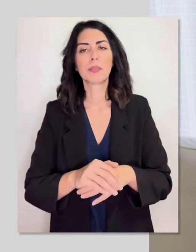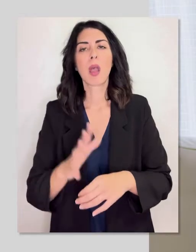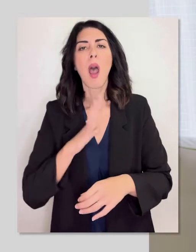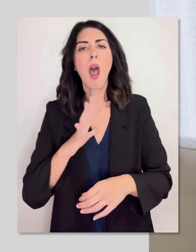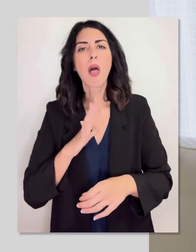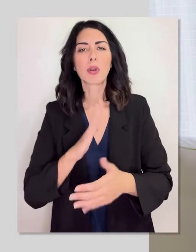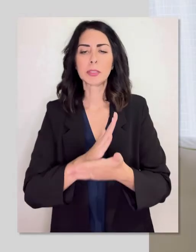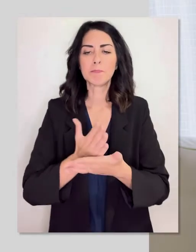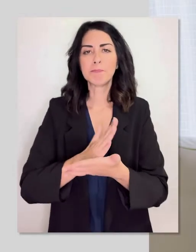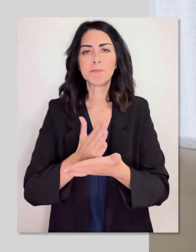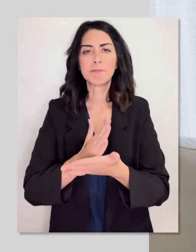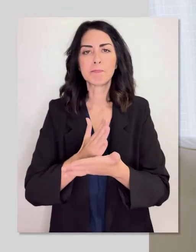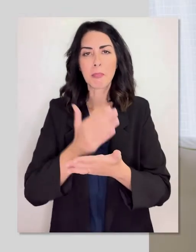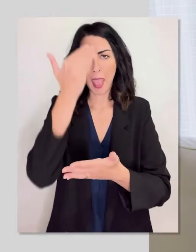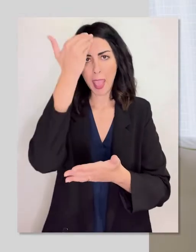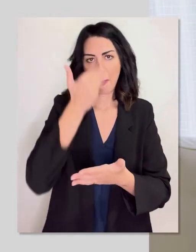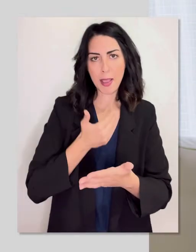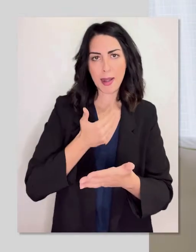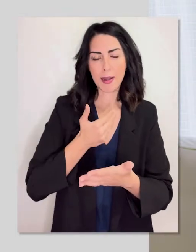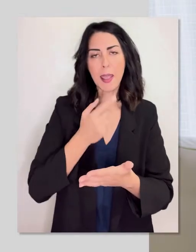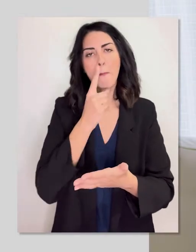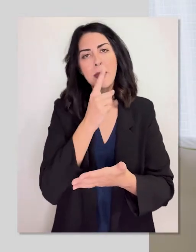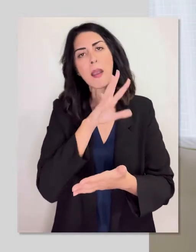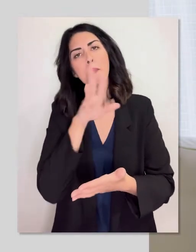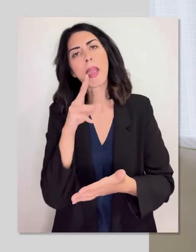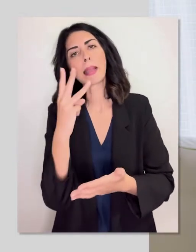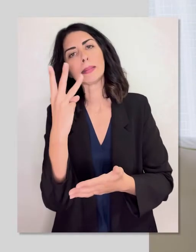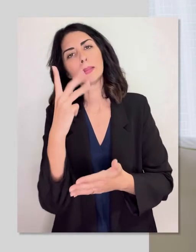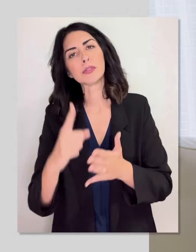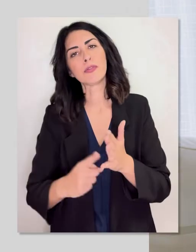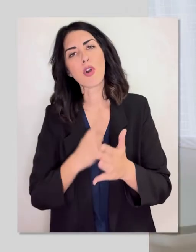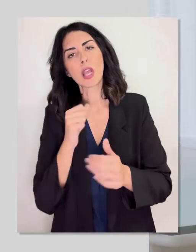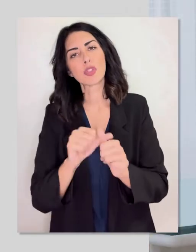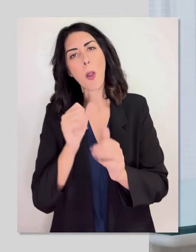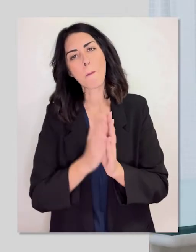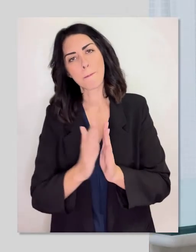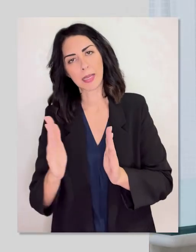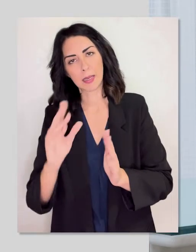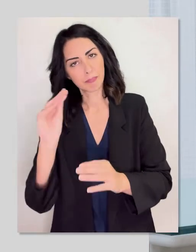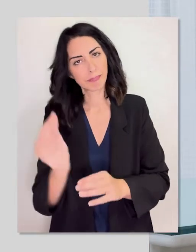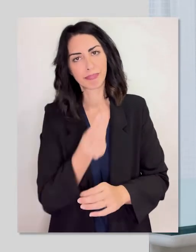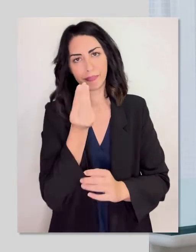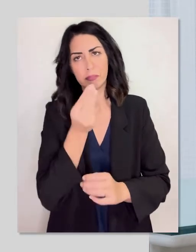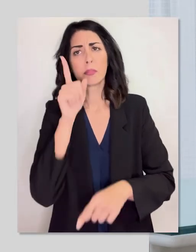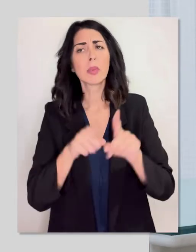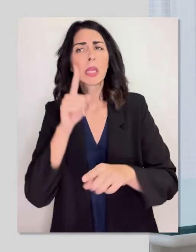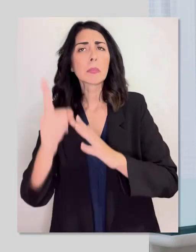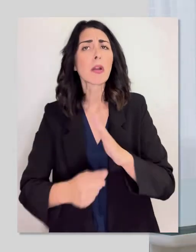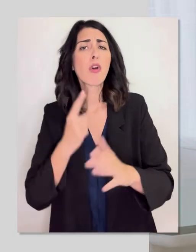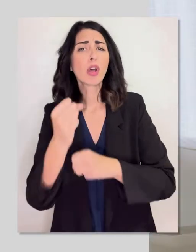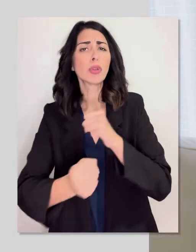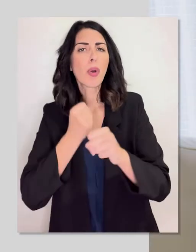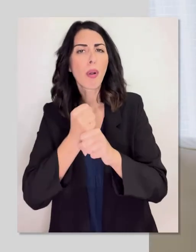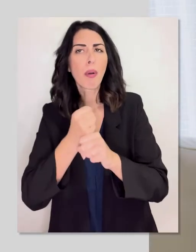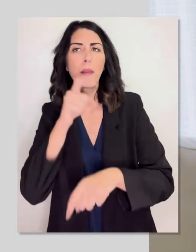person with migraine will have 1 to 3 attacks a month. Some people 1 a year,